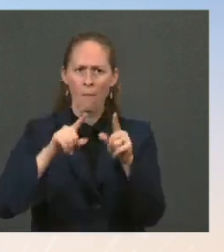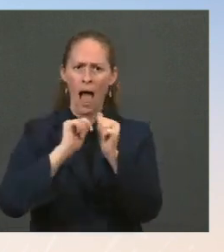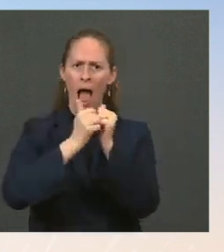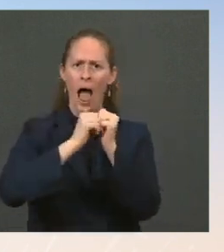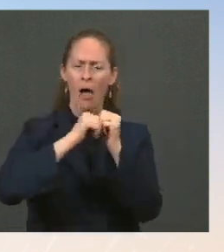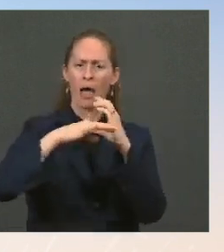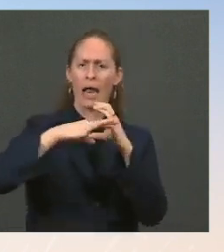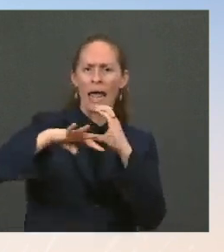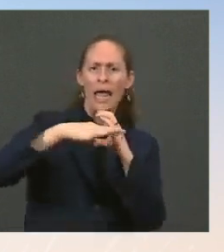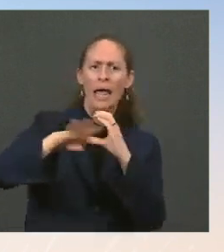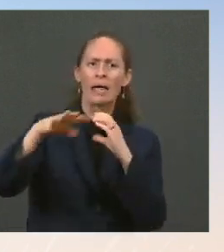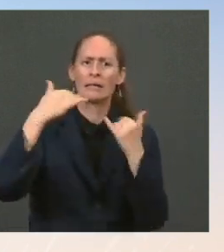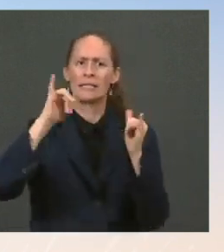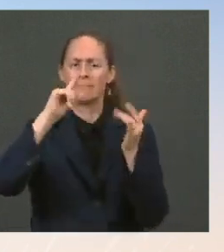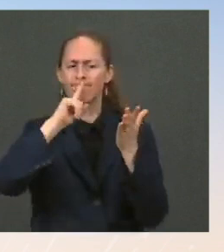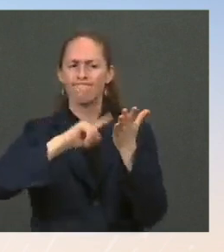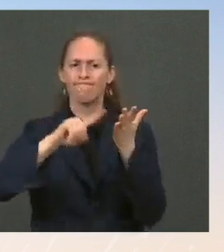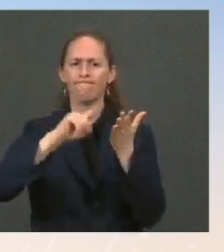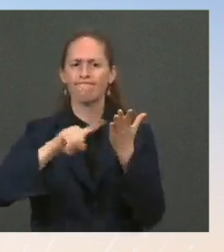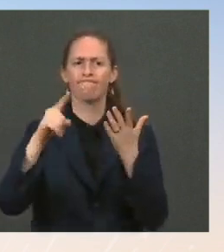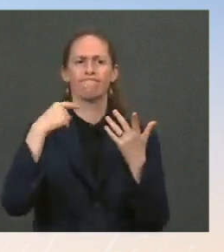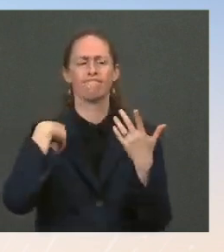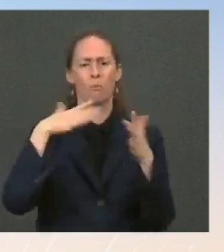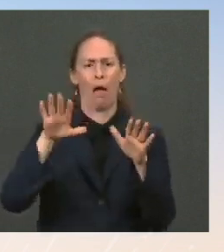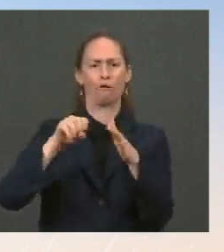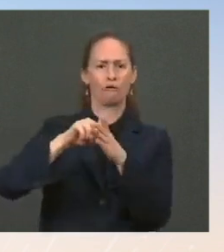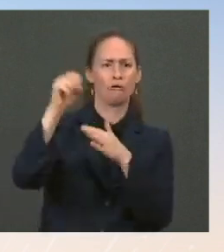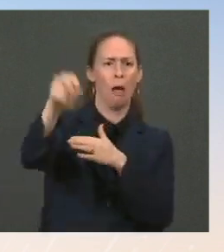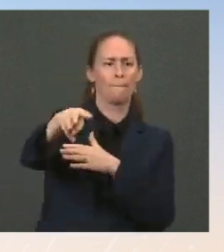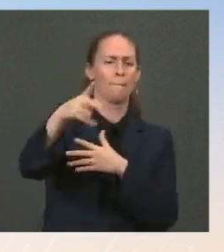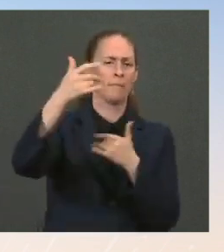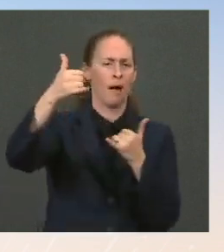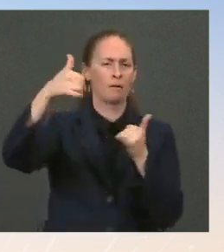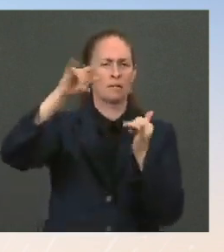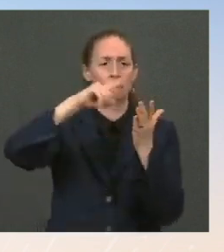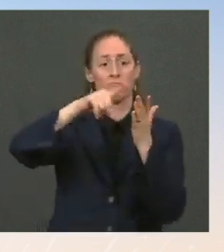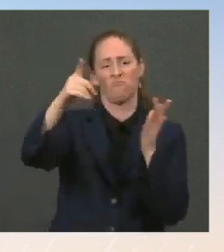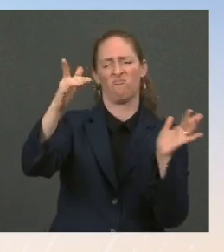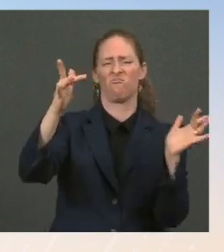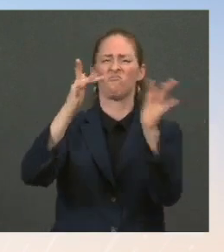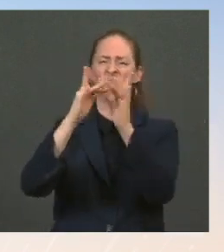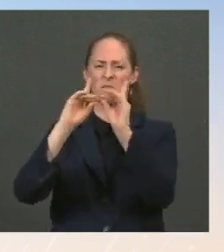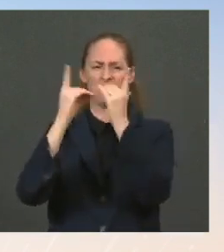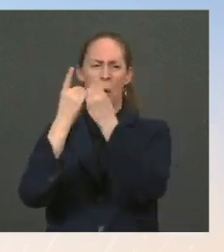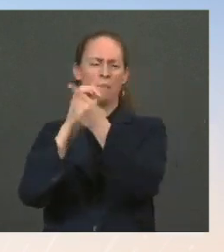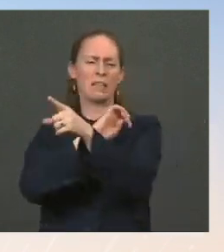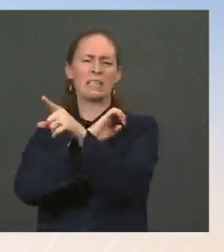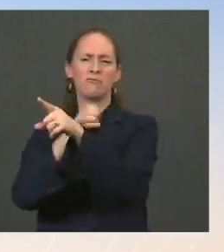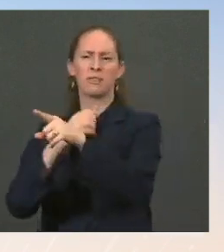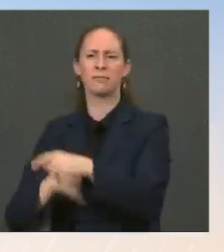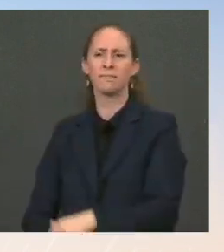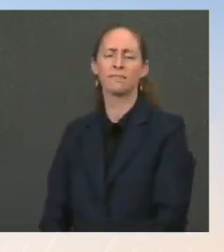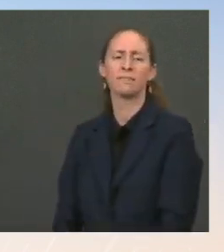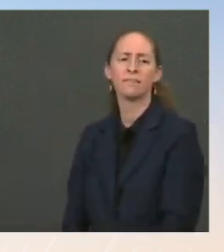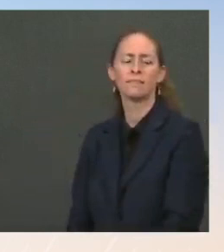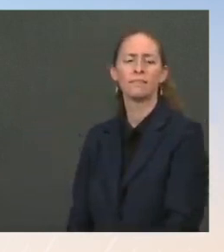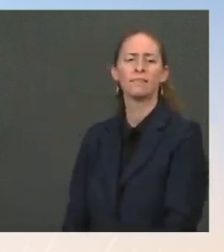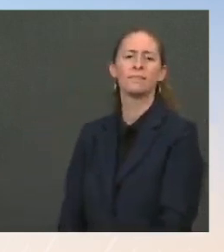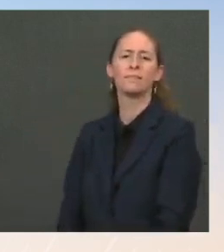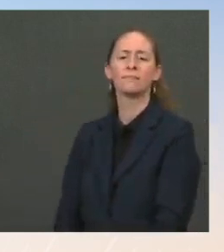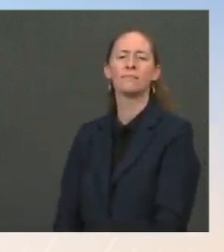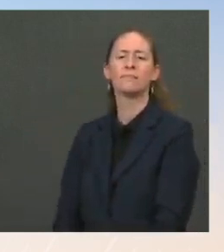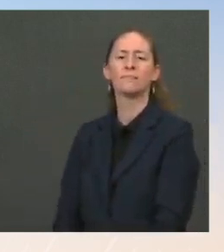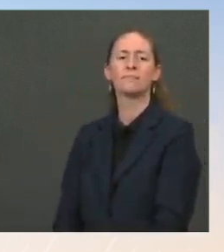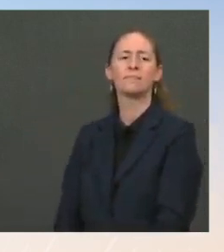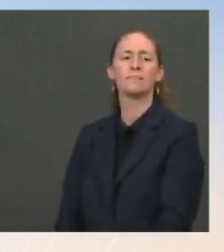to that as that's been ongoing. But beyond that, I would point you to the Department of Energy. Two very quick things on the spill. Does White House have a working theory on what caused